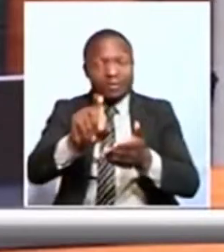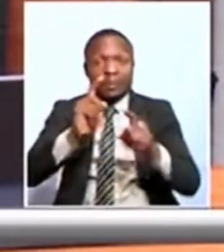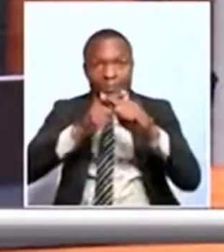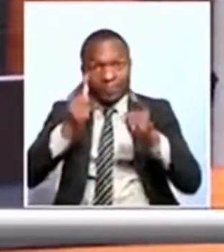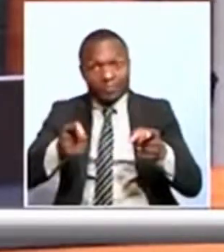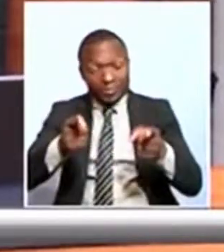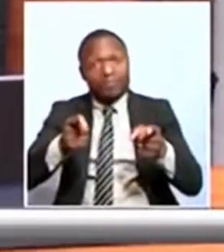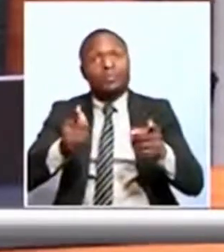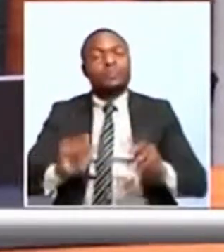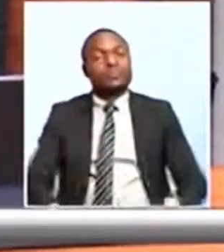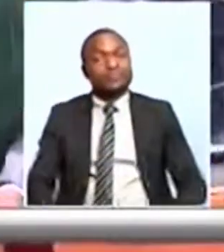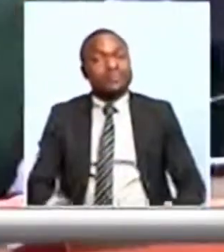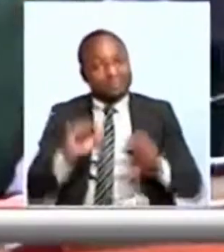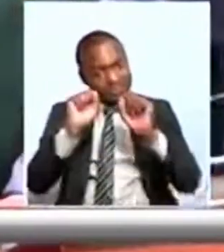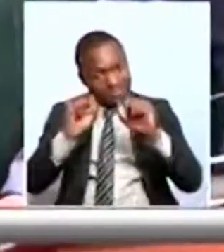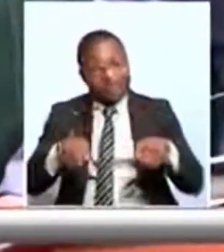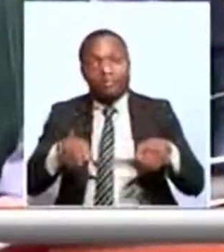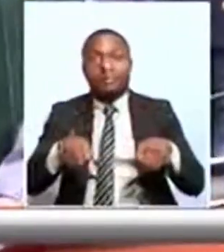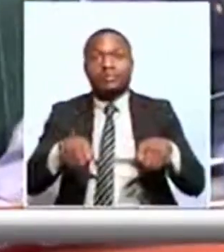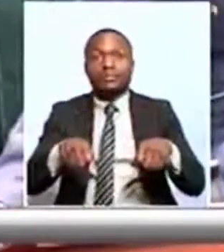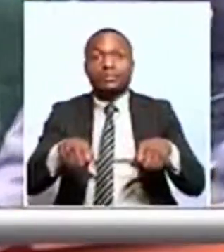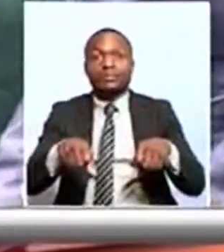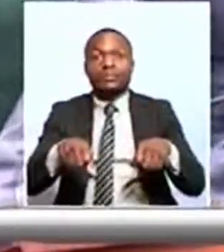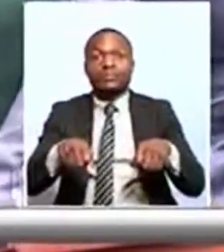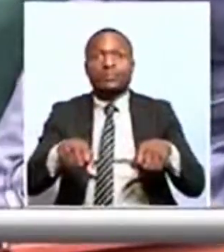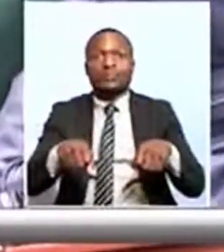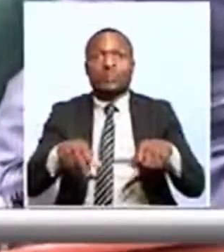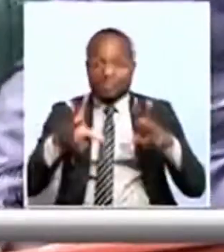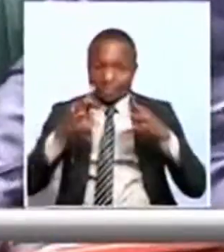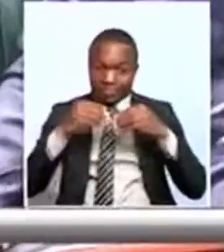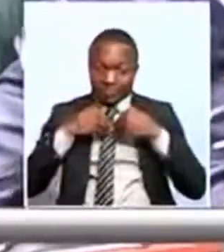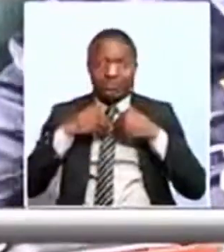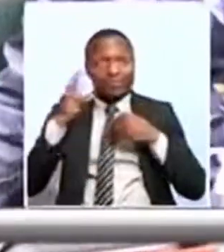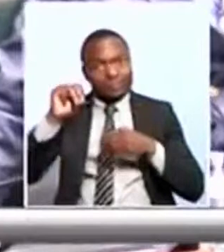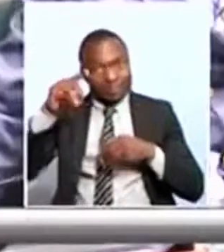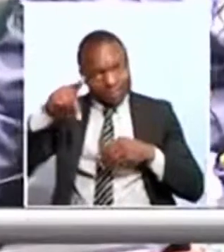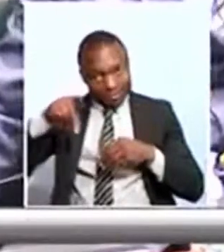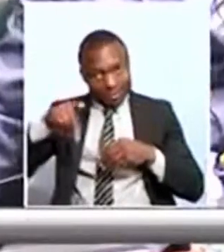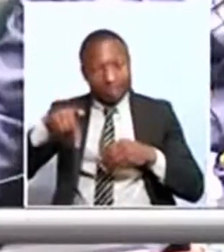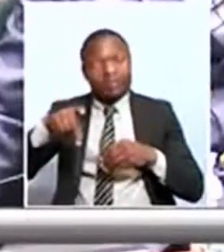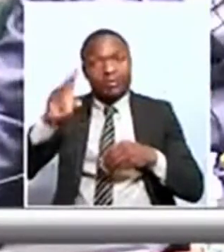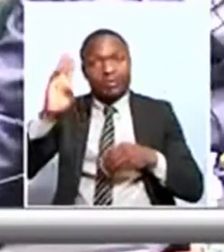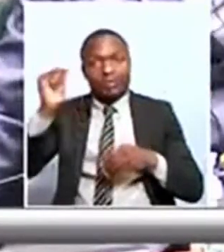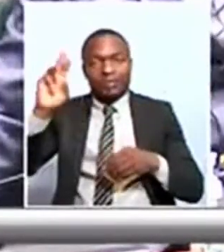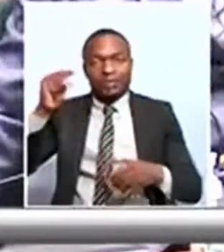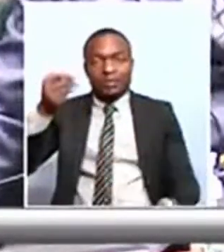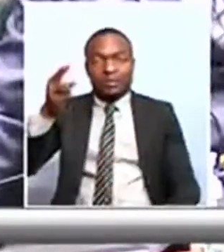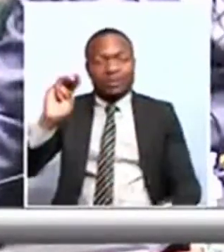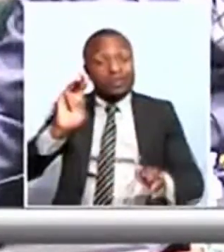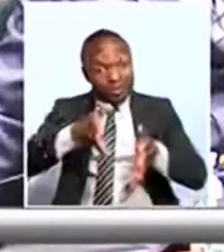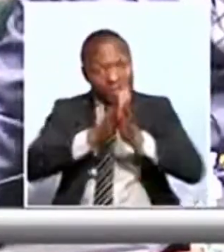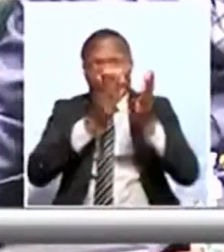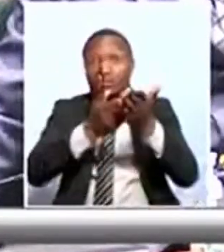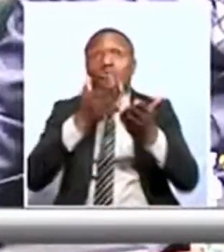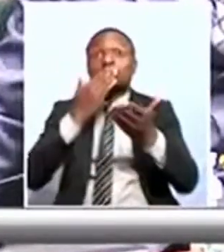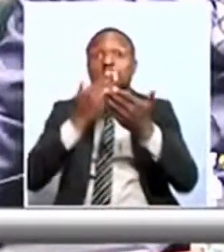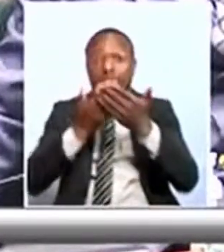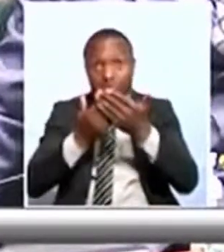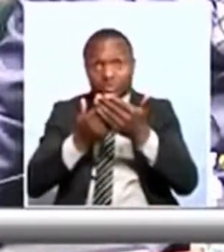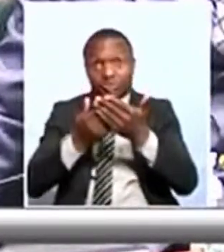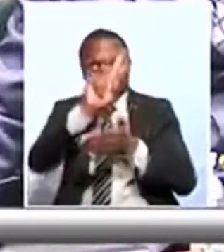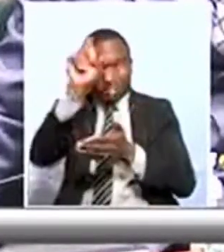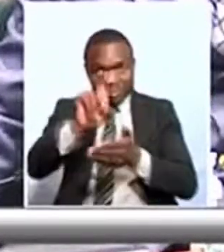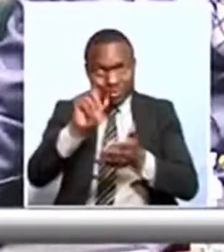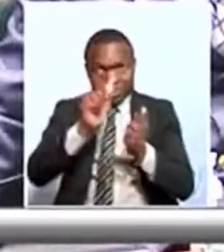I do, let me recognize the Honorable Member for Bangweulu for asking this very, very intelligent question in regards to CDF.